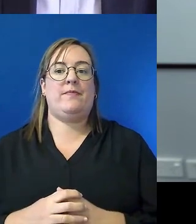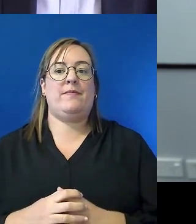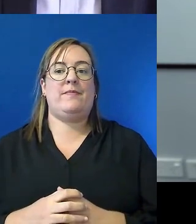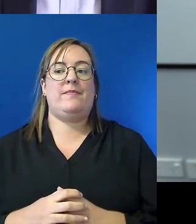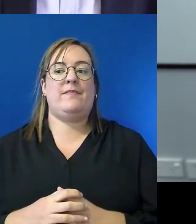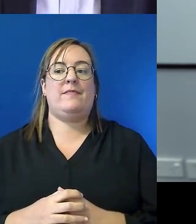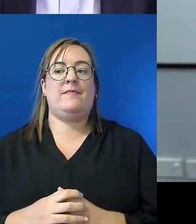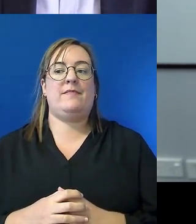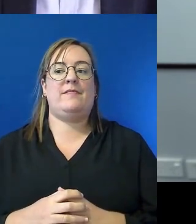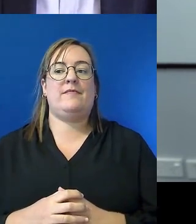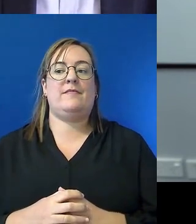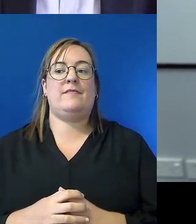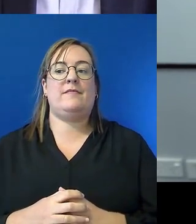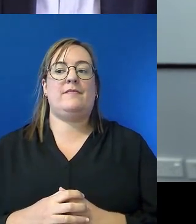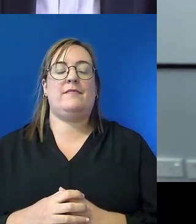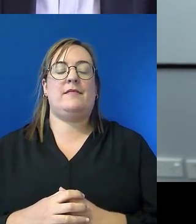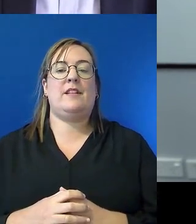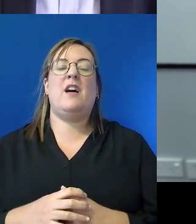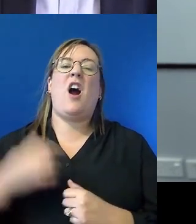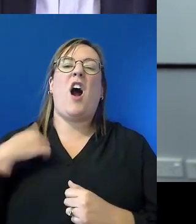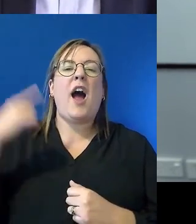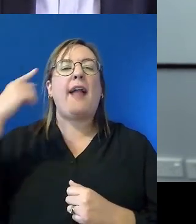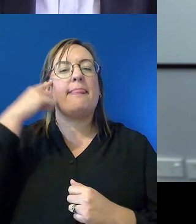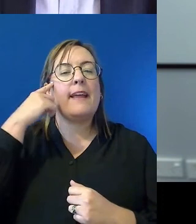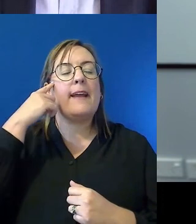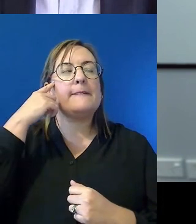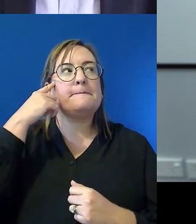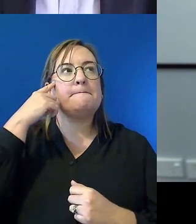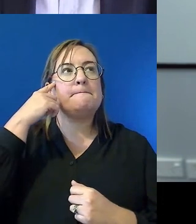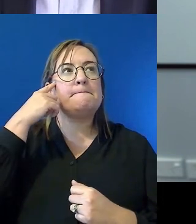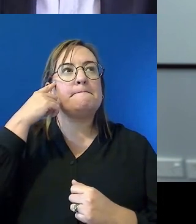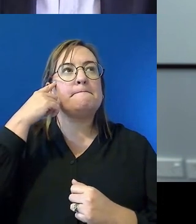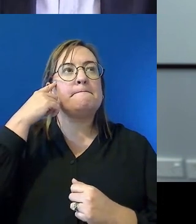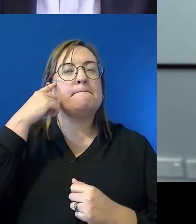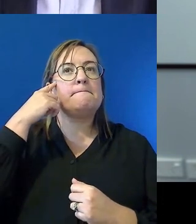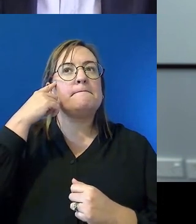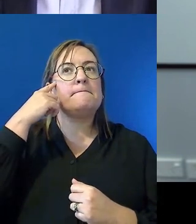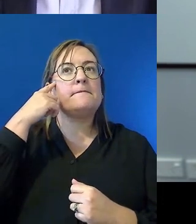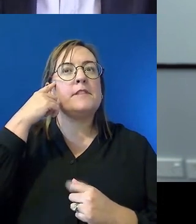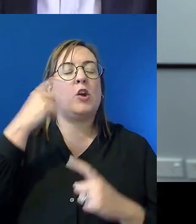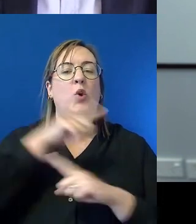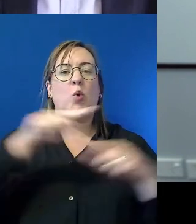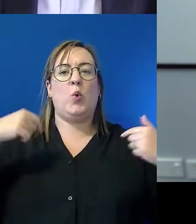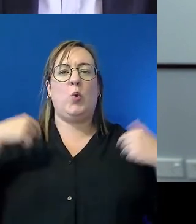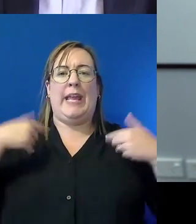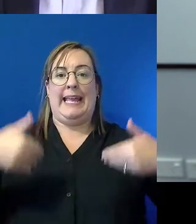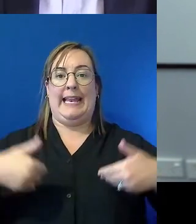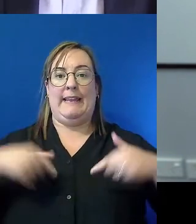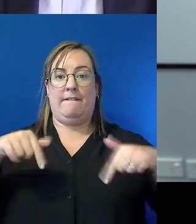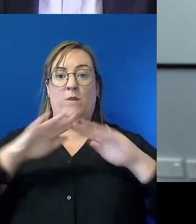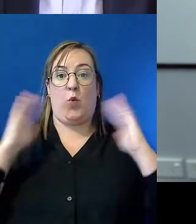I tend to think about things in this way in some respects. We live in our kind of world